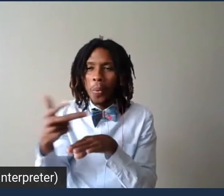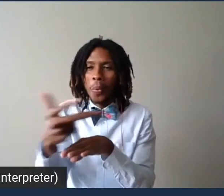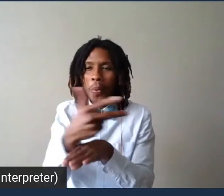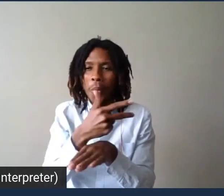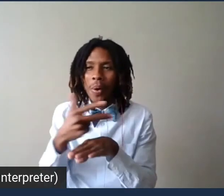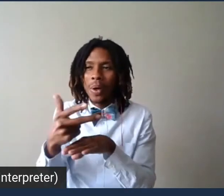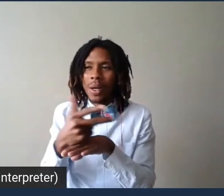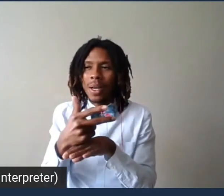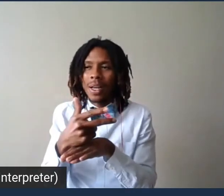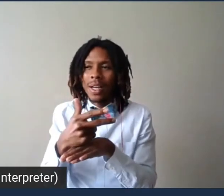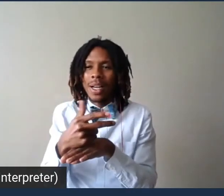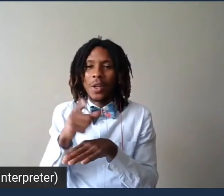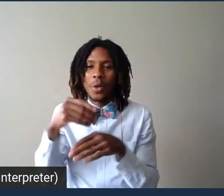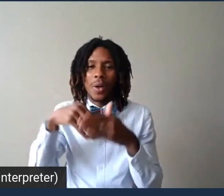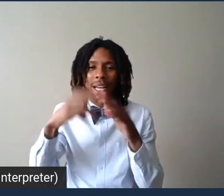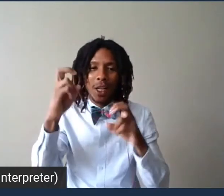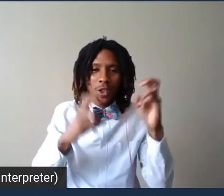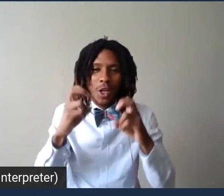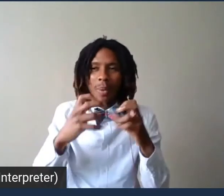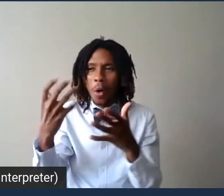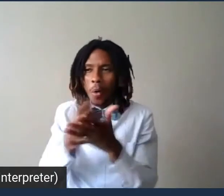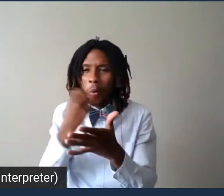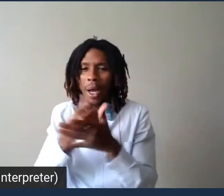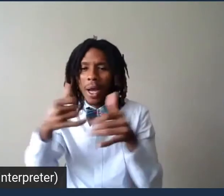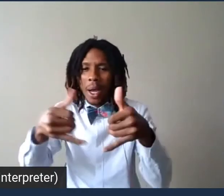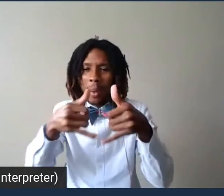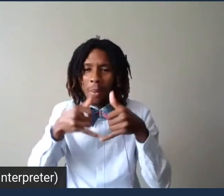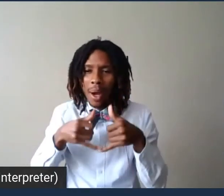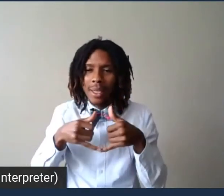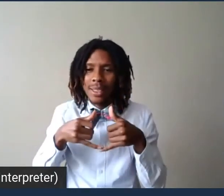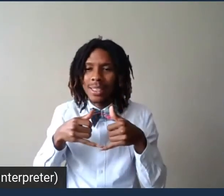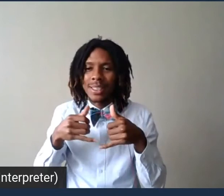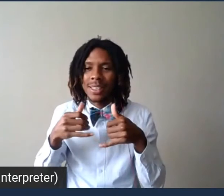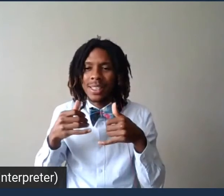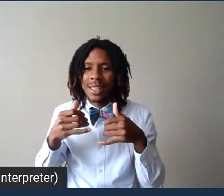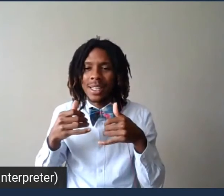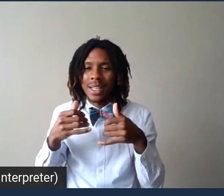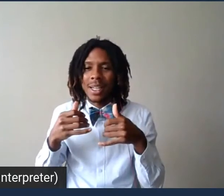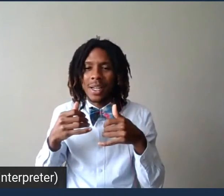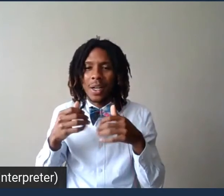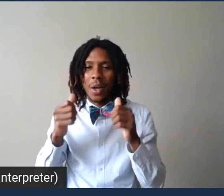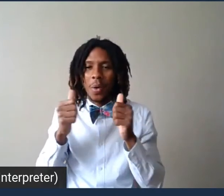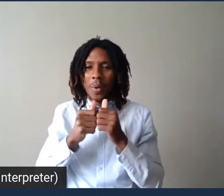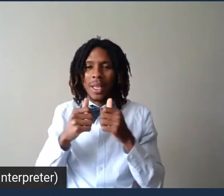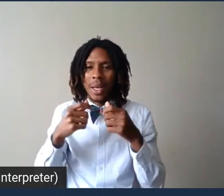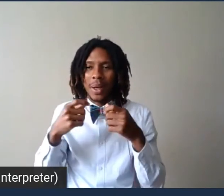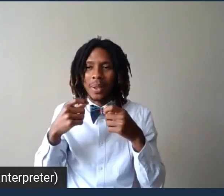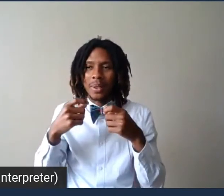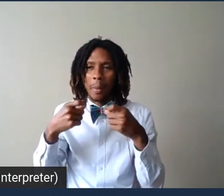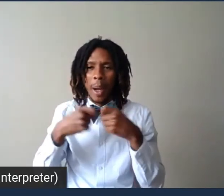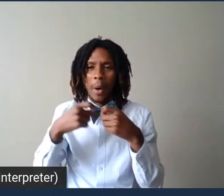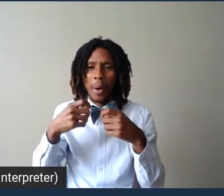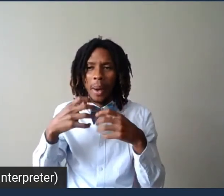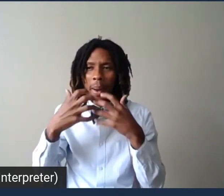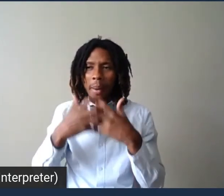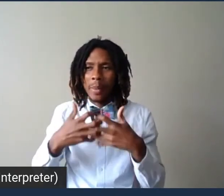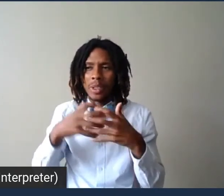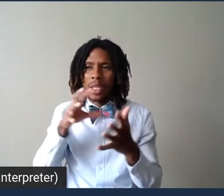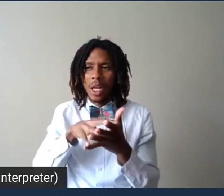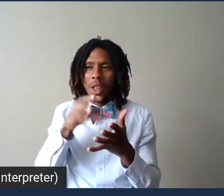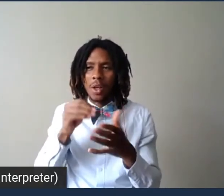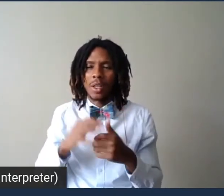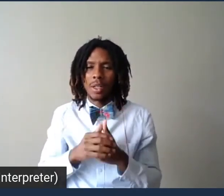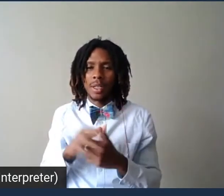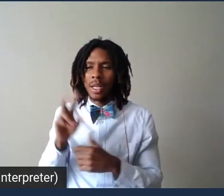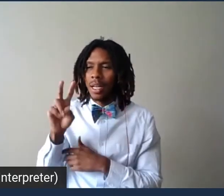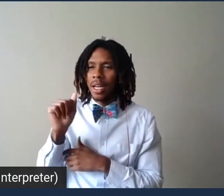go into tournaments and win prizes and all the fun stuff, right? All with the power of machine learning. Vamshi,